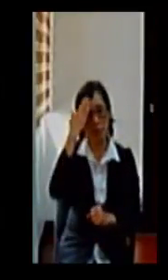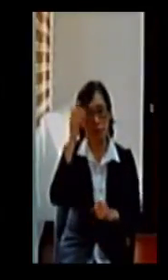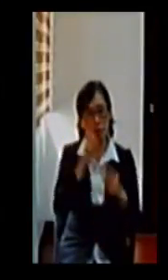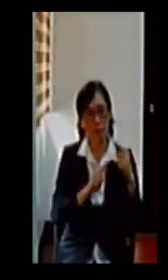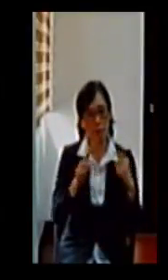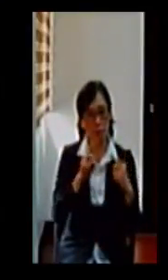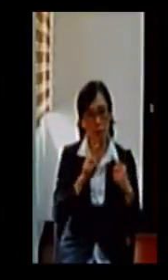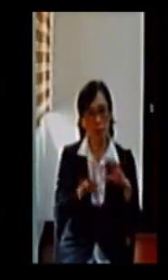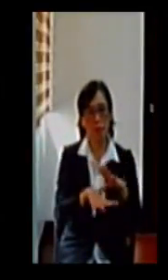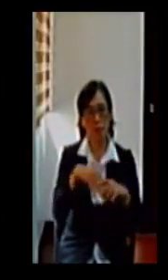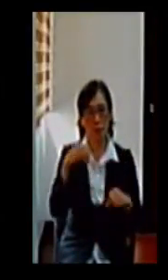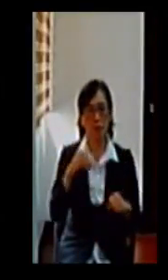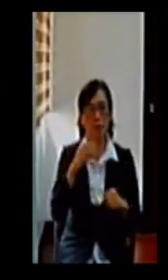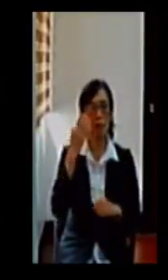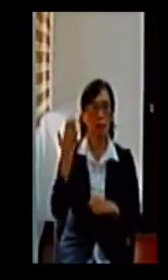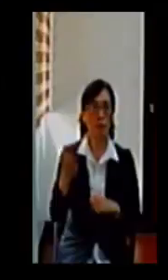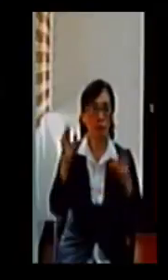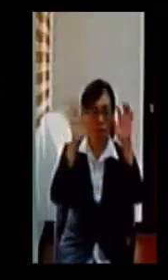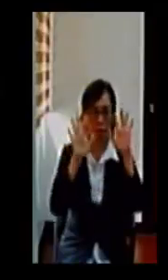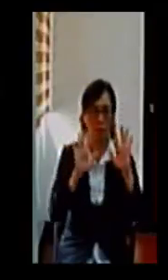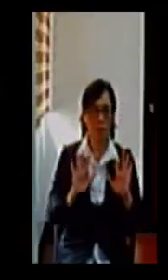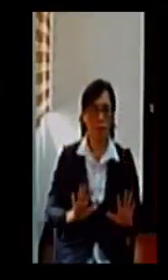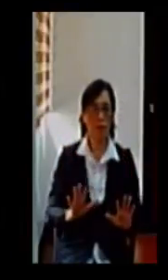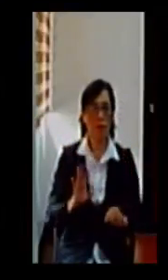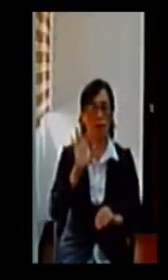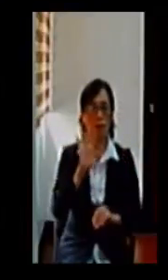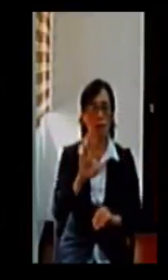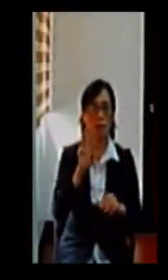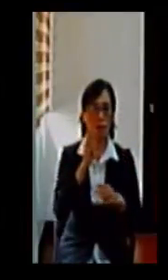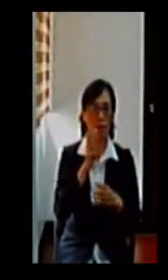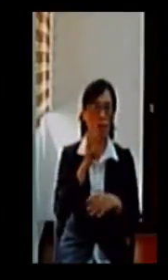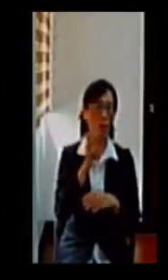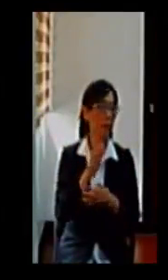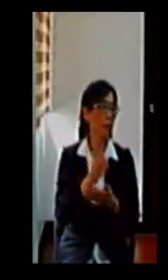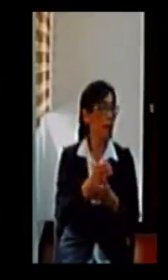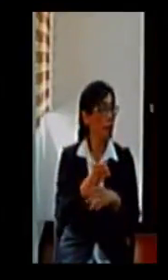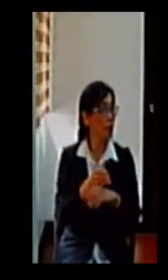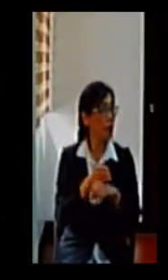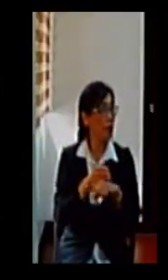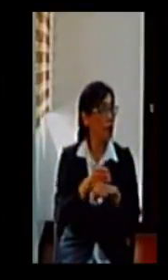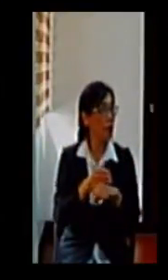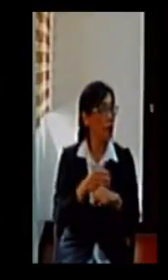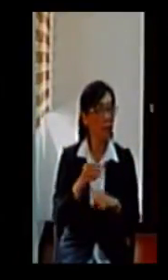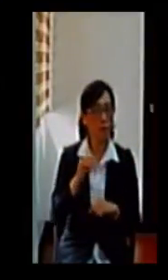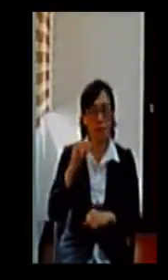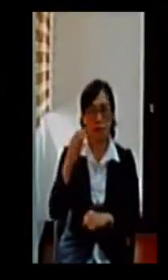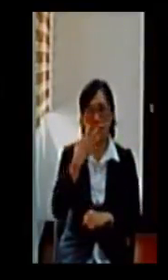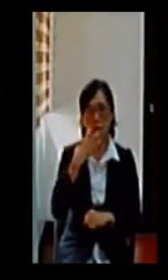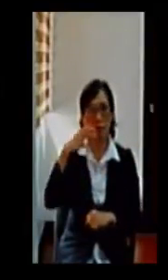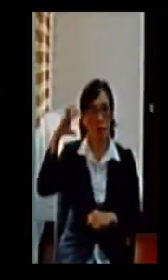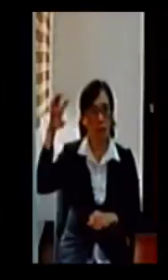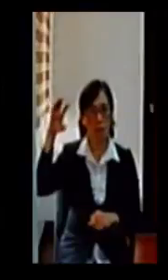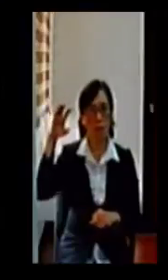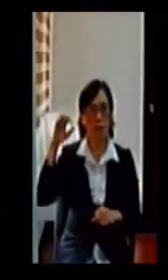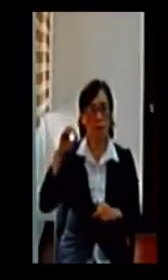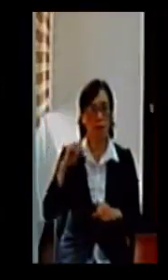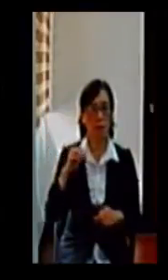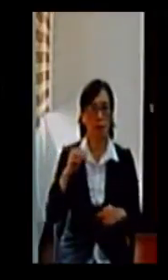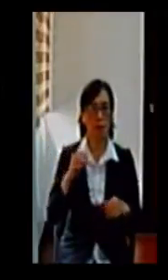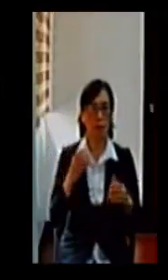when you're out there and it's raining here and 5 meters away, it's not, it's still sunny. When you are